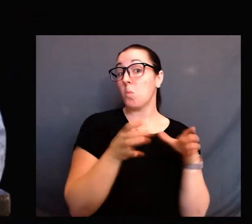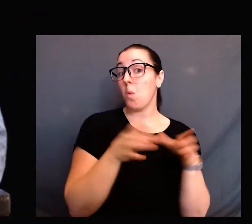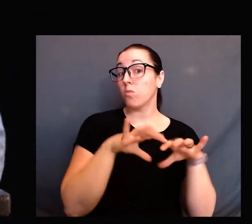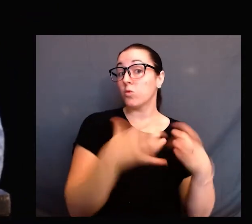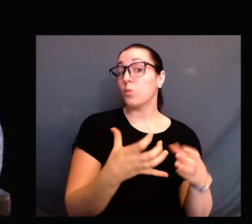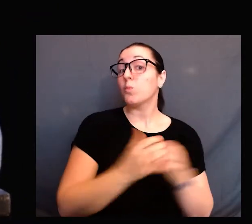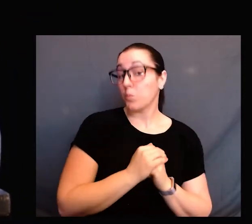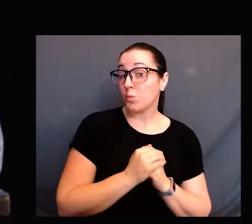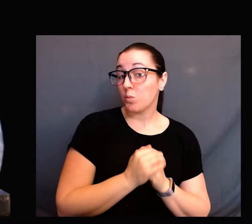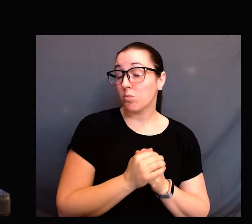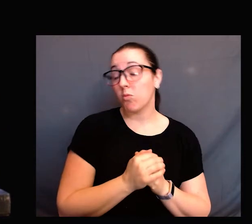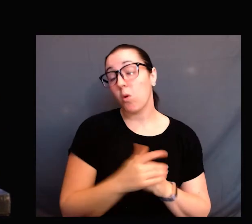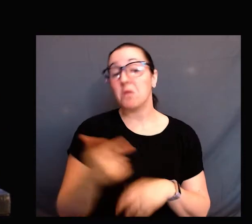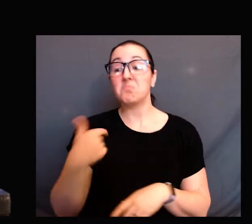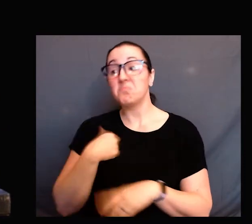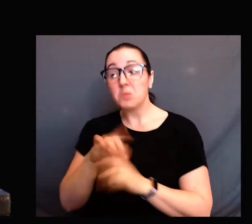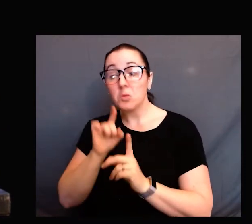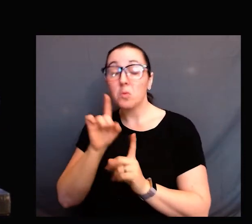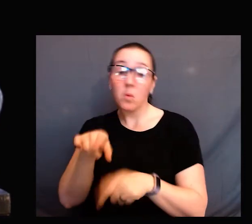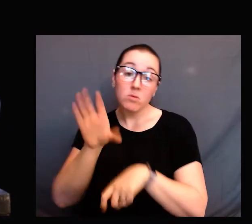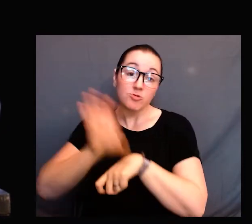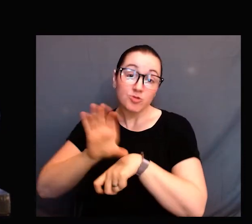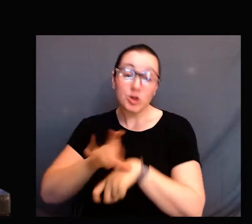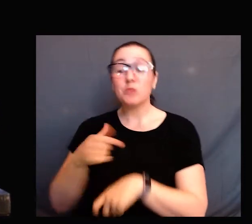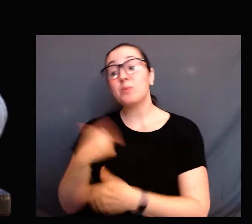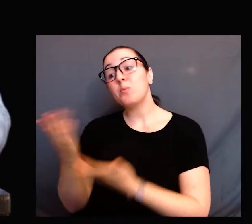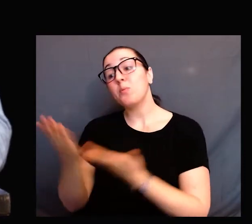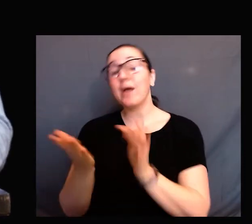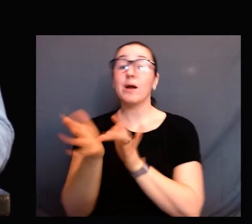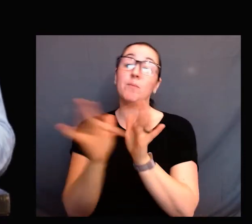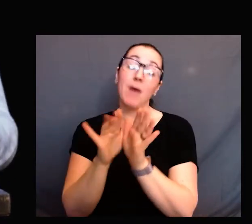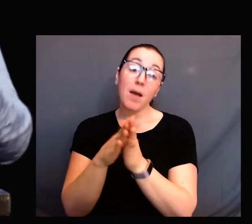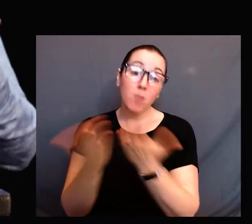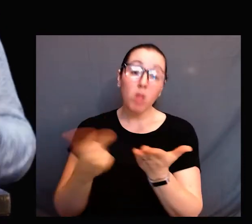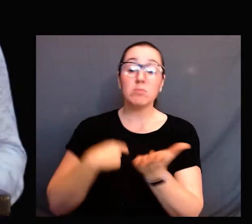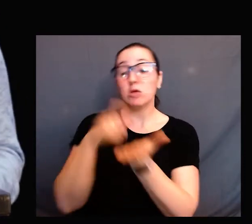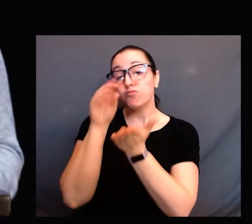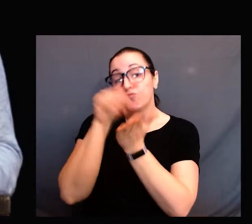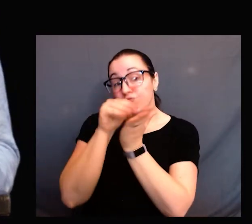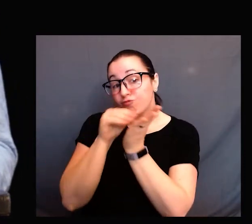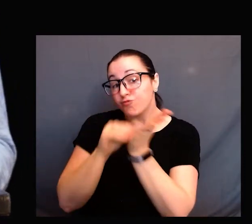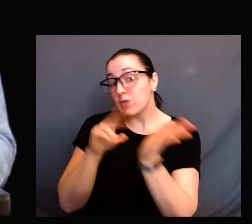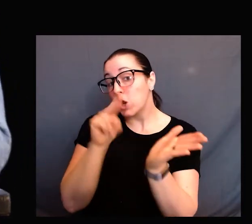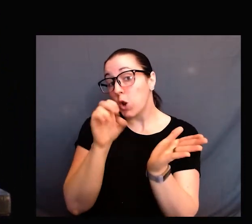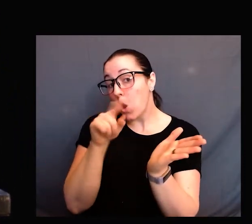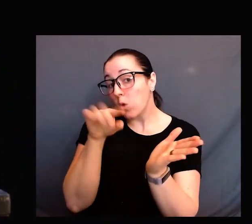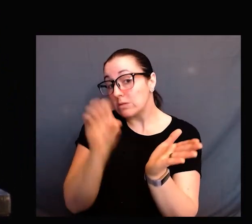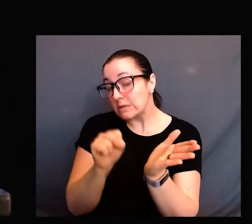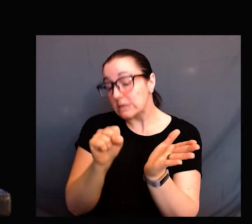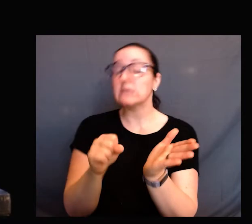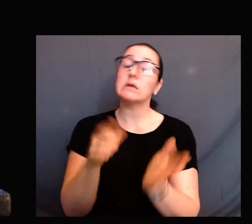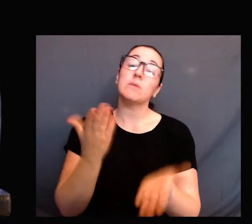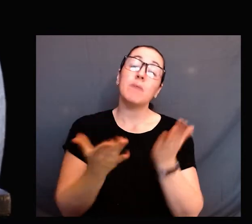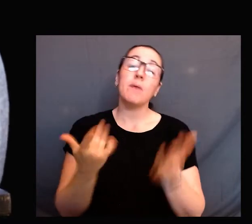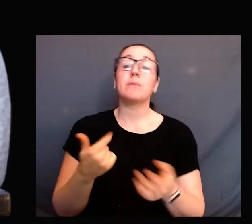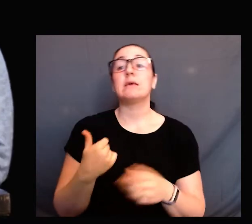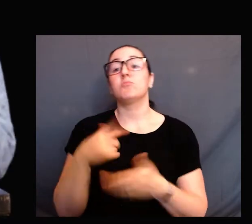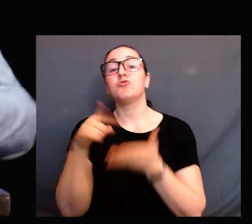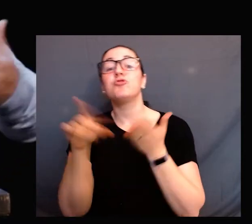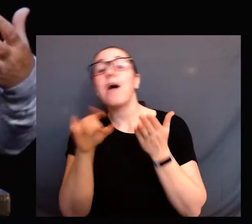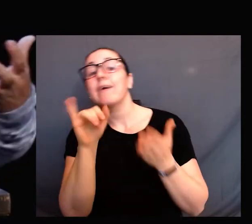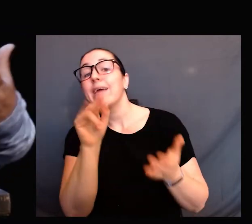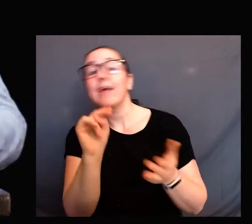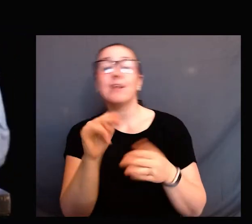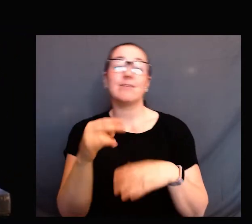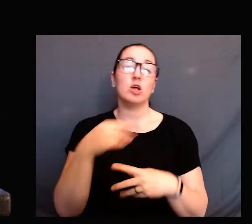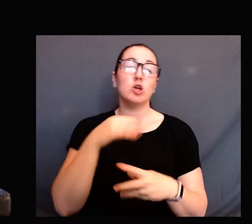group part. This is the I come to church, I bring a Bible, I take some notes, I might check in on